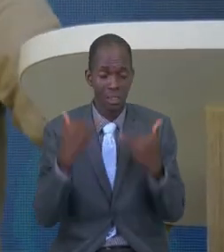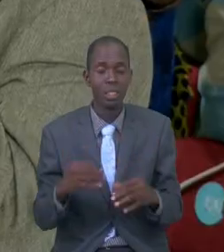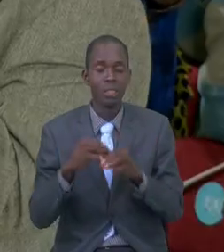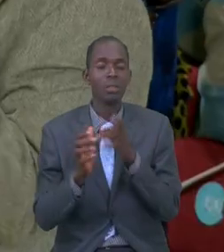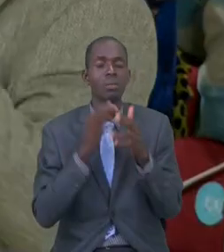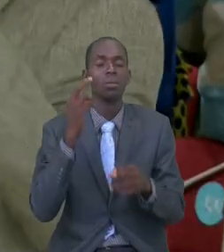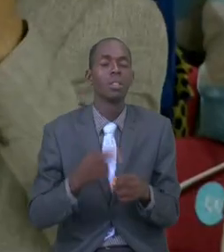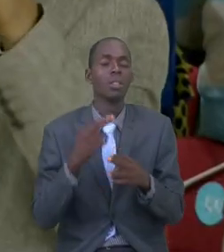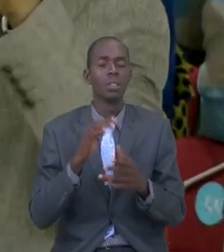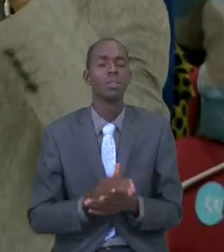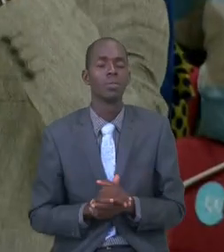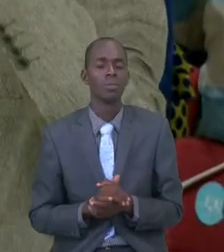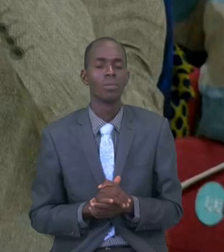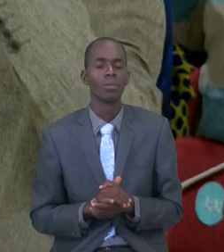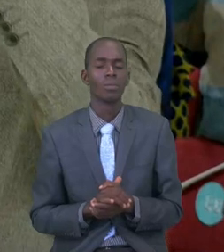Jesus' name.